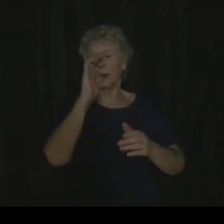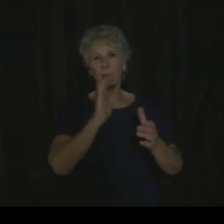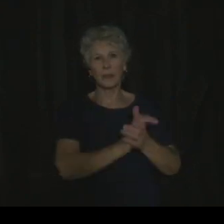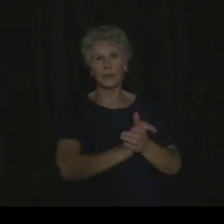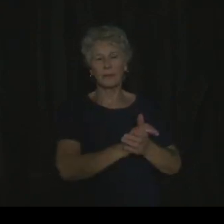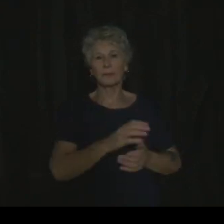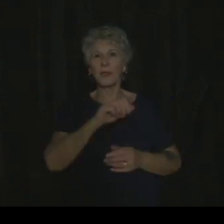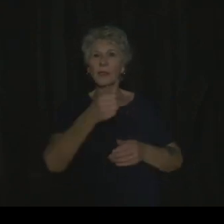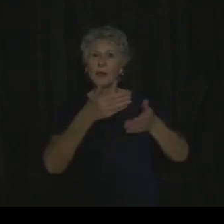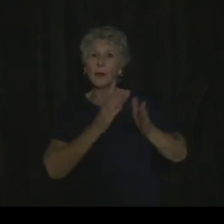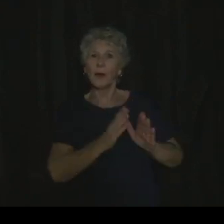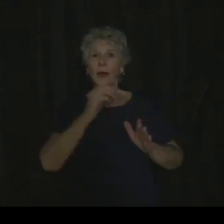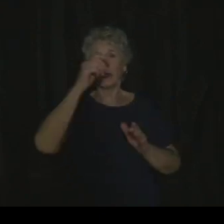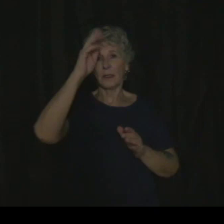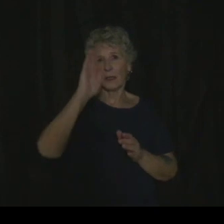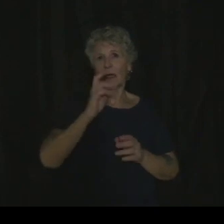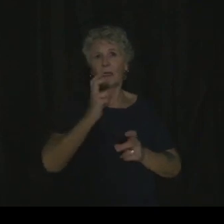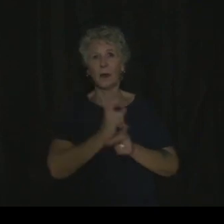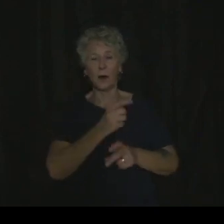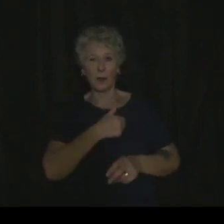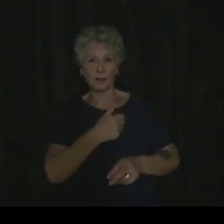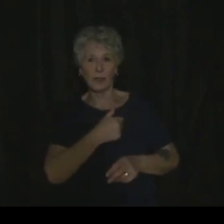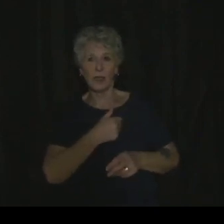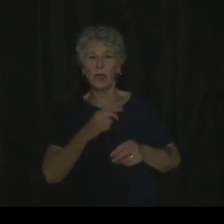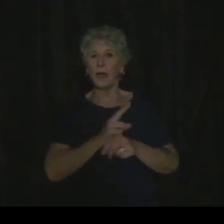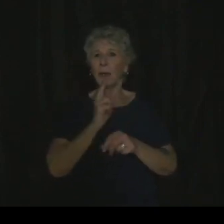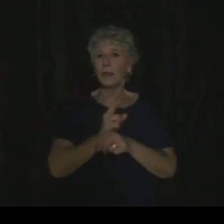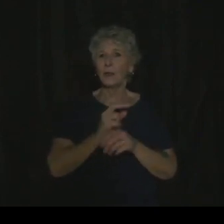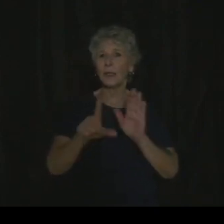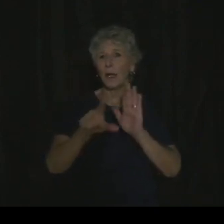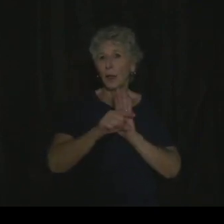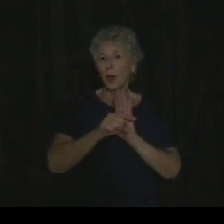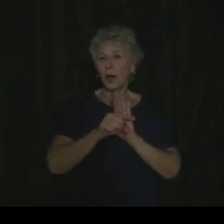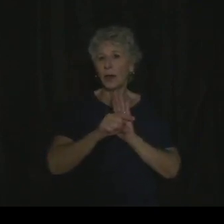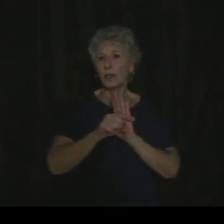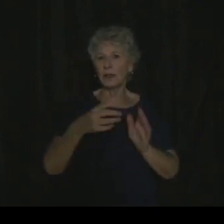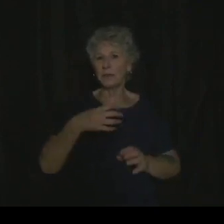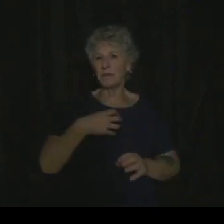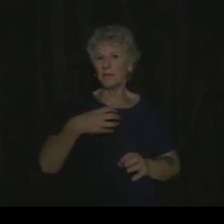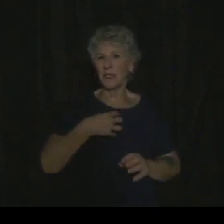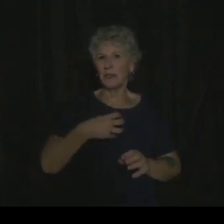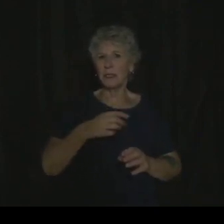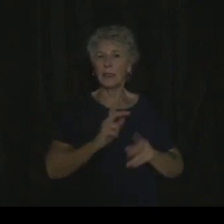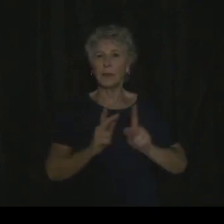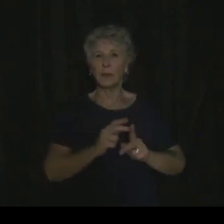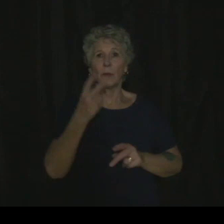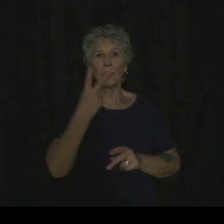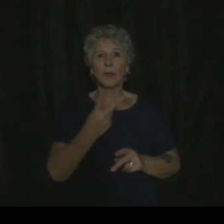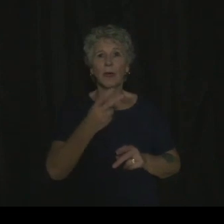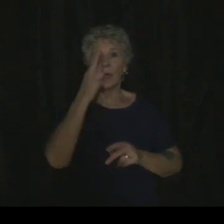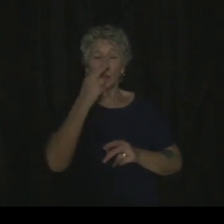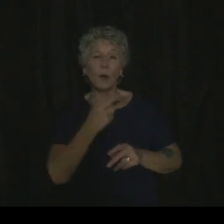Another way in which God hardens is by using the law to irritate people. We saw this in Romans chapter 7. He gives